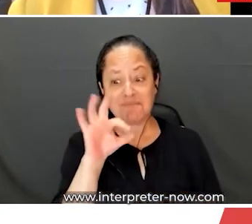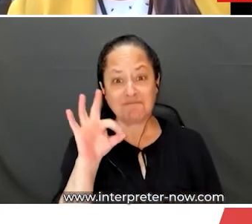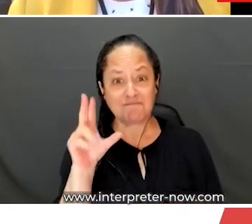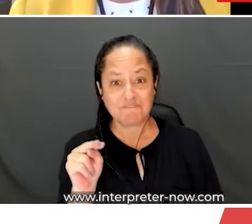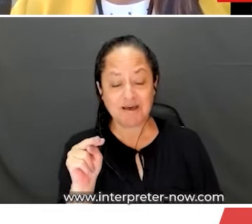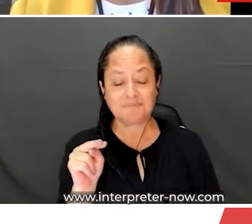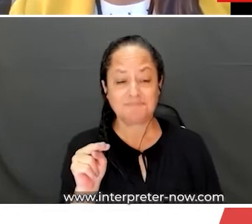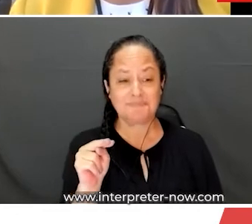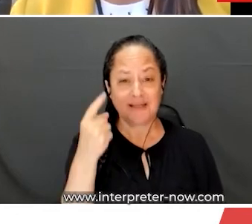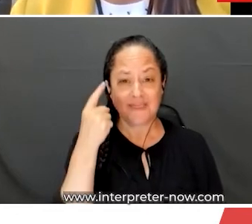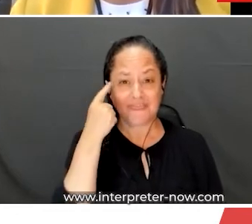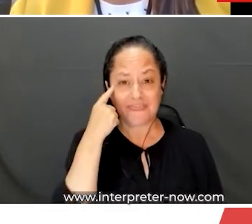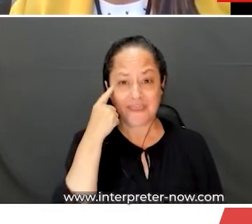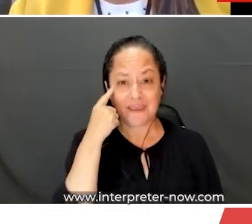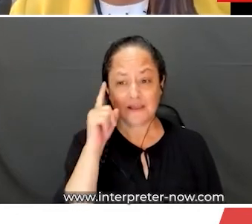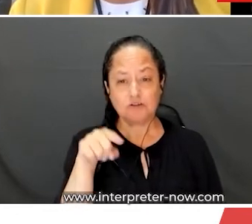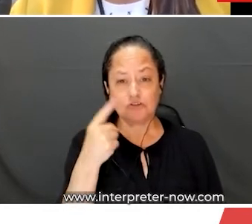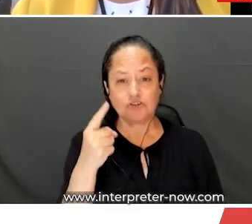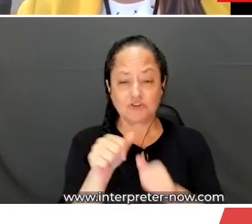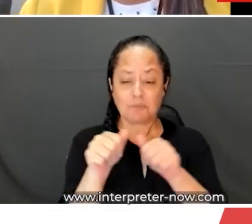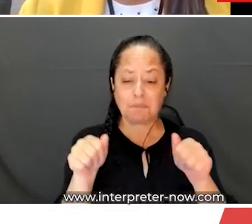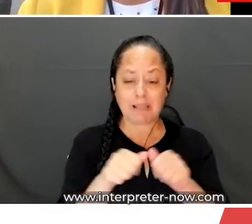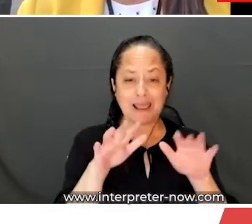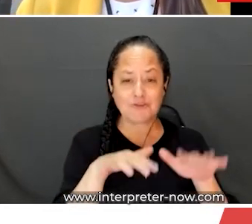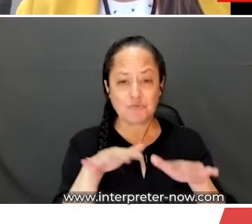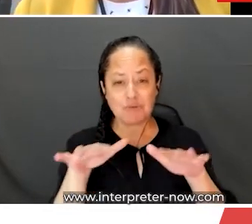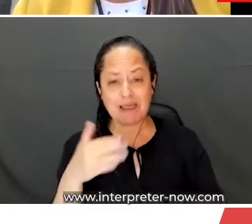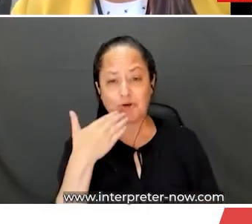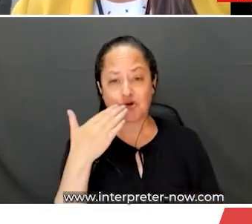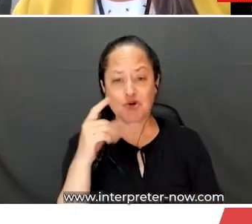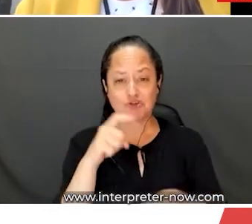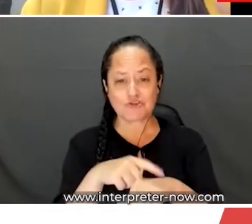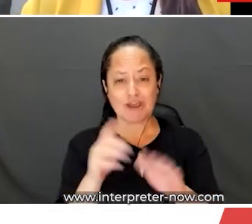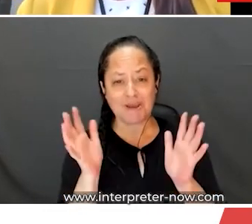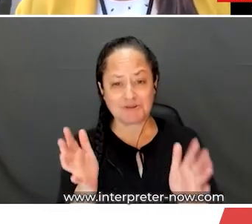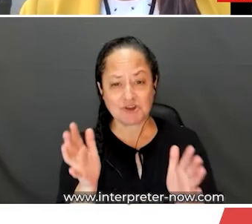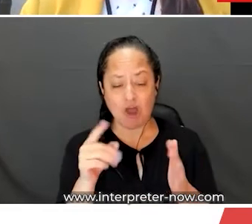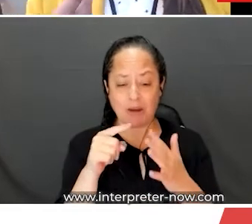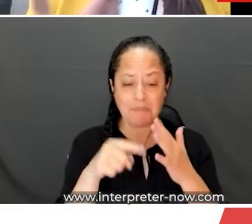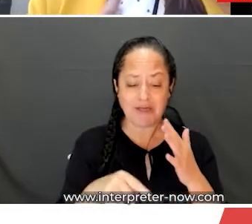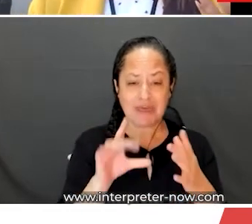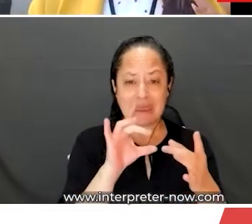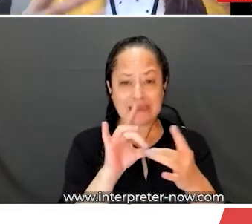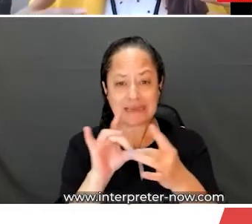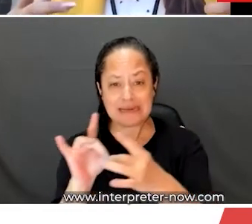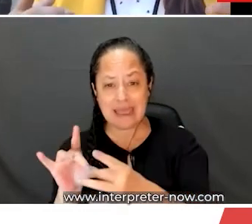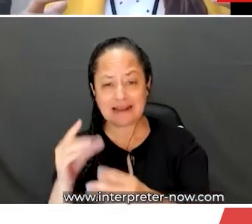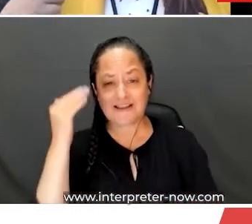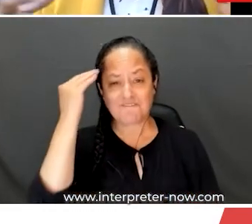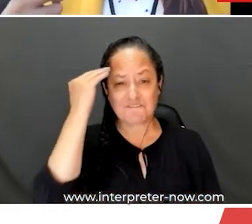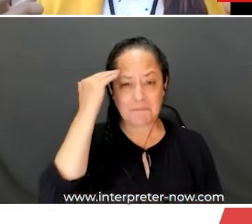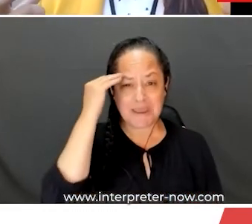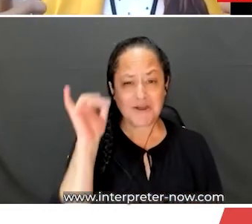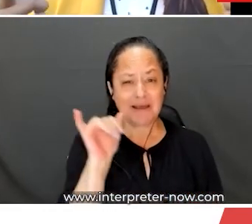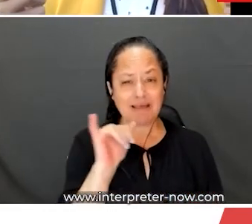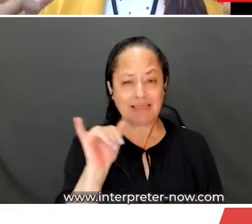also, I think it's just a place where we're relaxed, we're having a good time, we can talk about things, we can connect on a familiarity. It's kind of like a